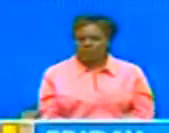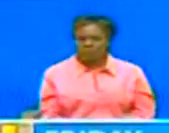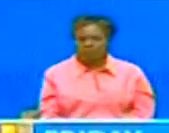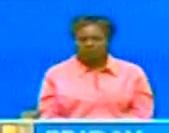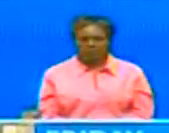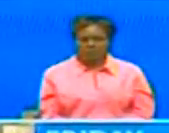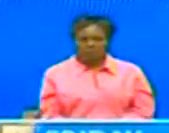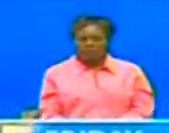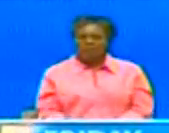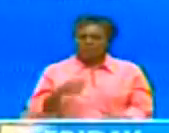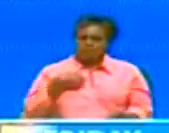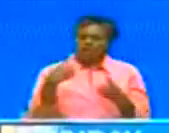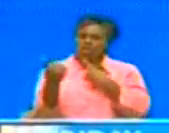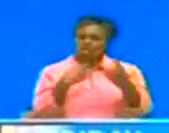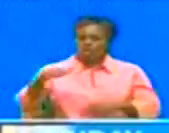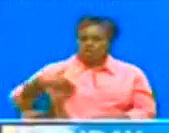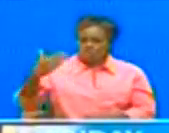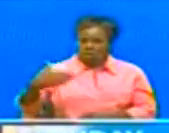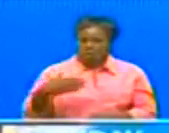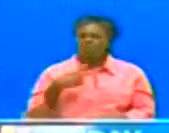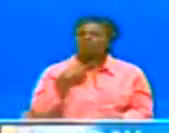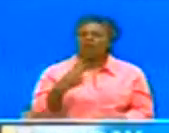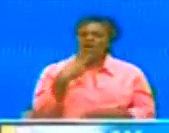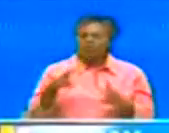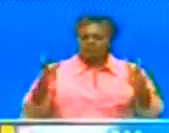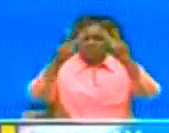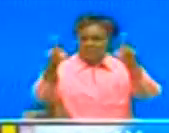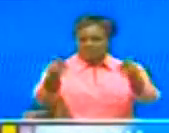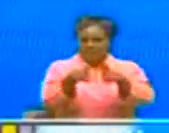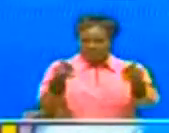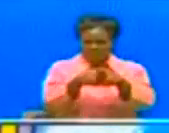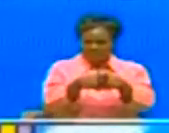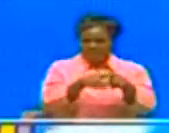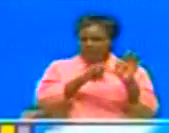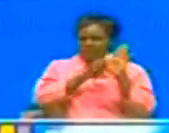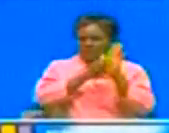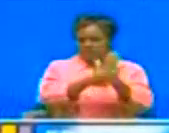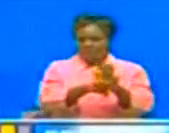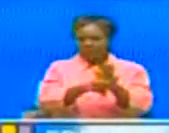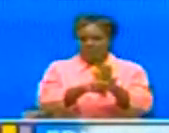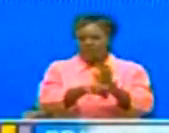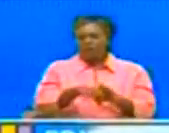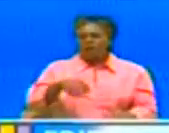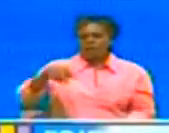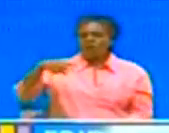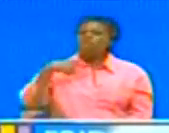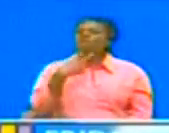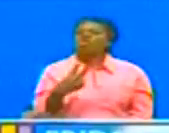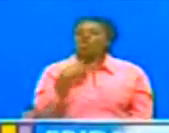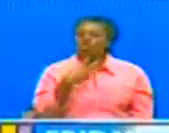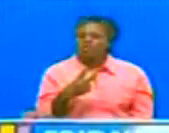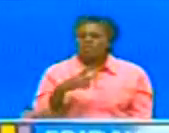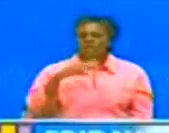Betty, I've always talked about irregular sound values for similar letter sequences in English phonology. All that right. is the